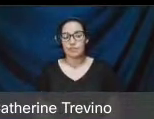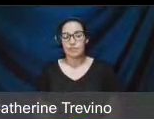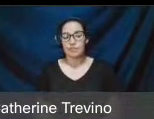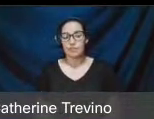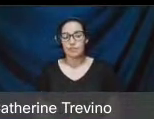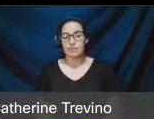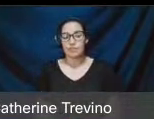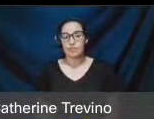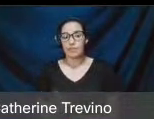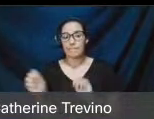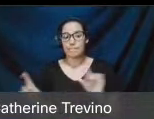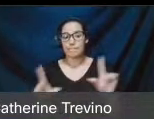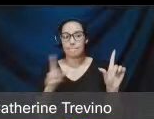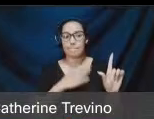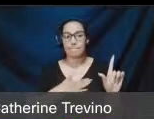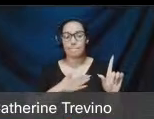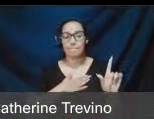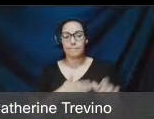Next slide.